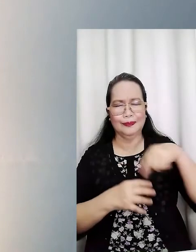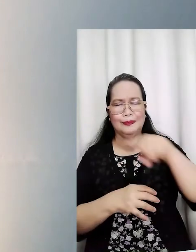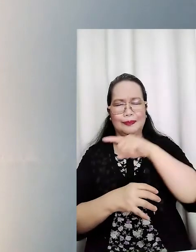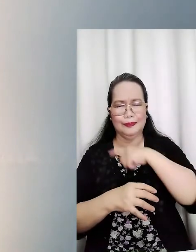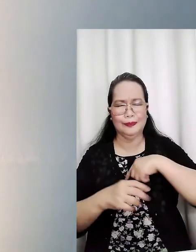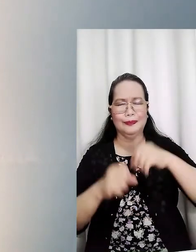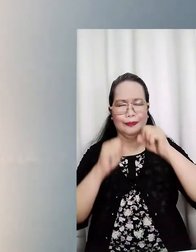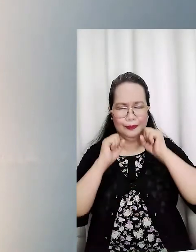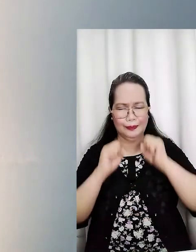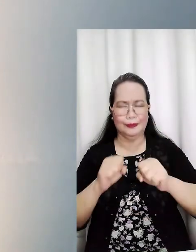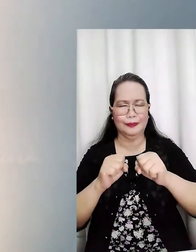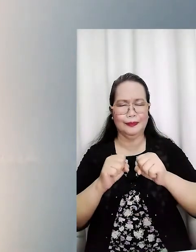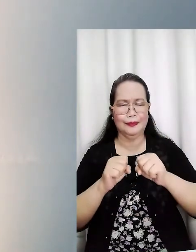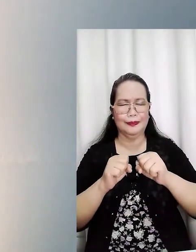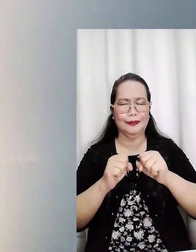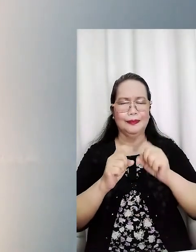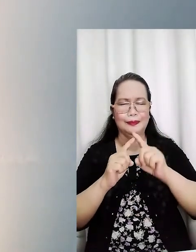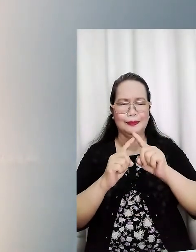atin